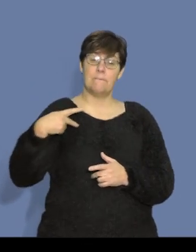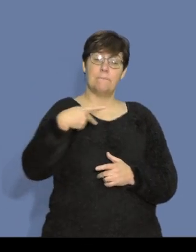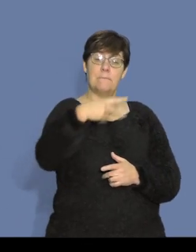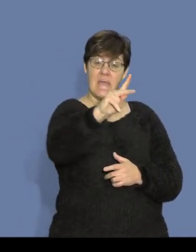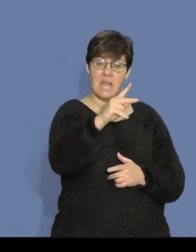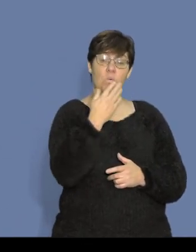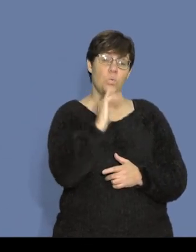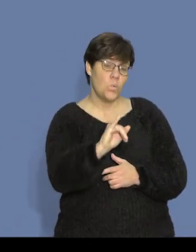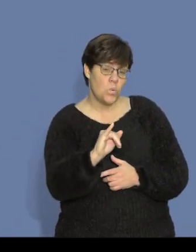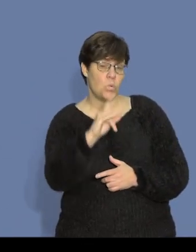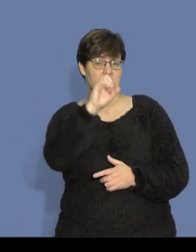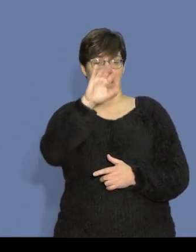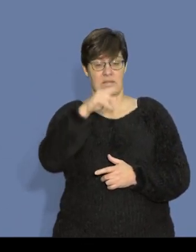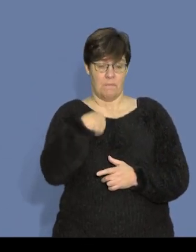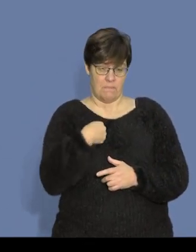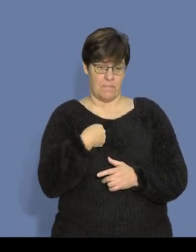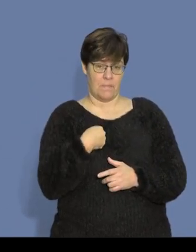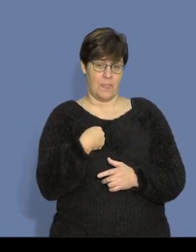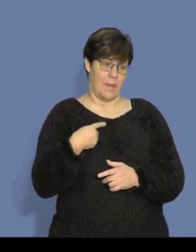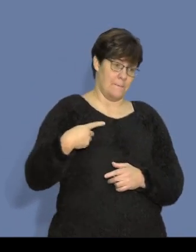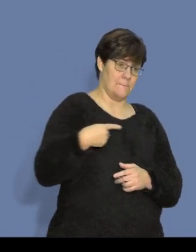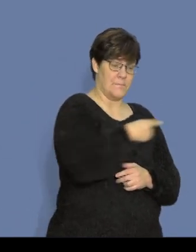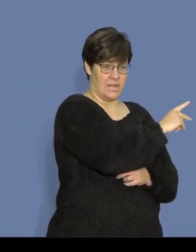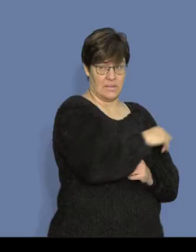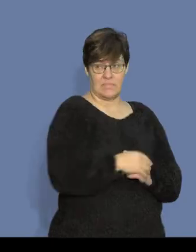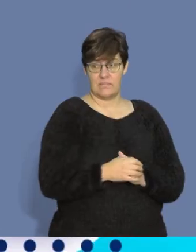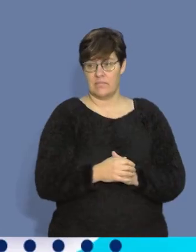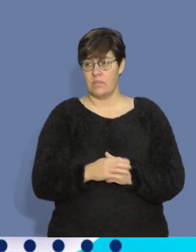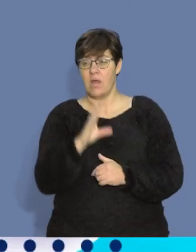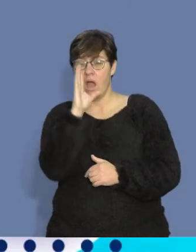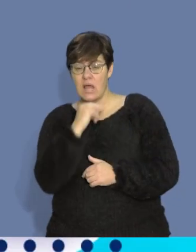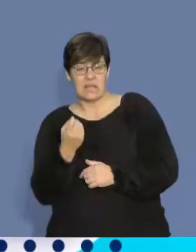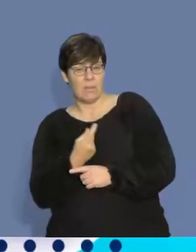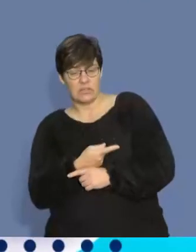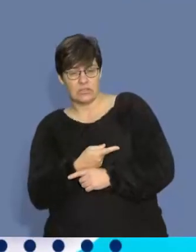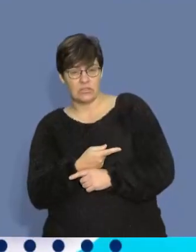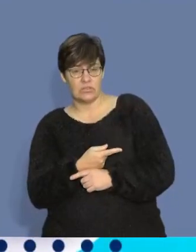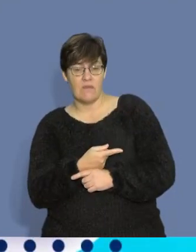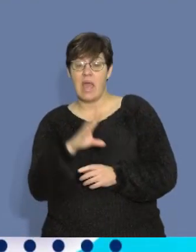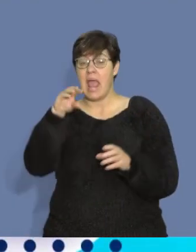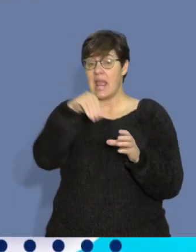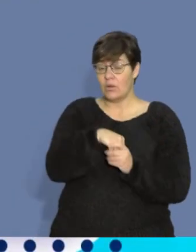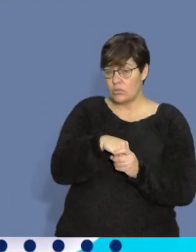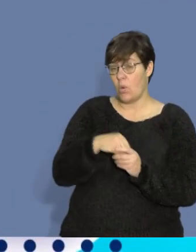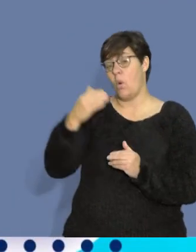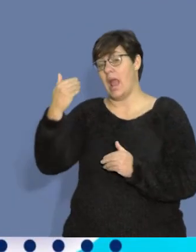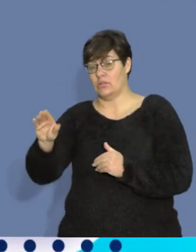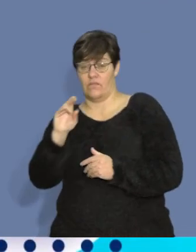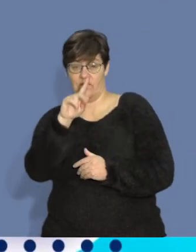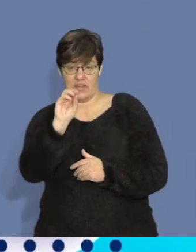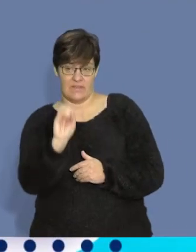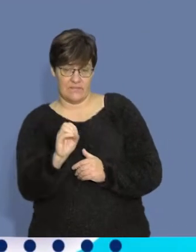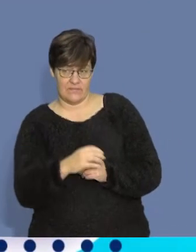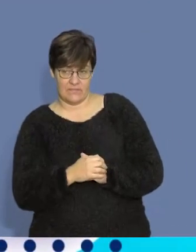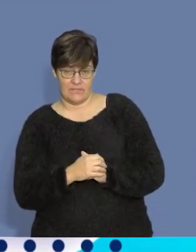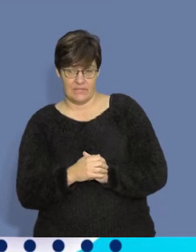is payable to SARS. So once again, guys, most important, ask yourself the amount, whether it's inclusive